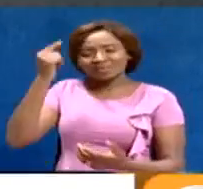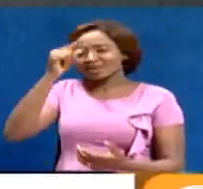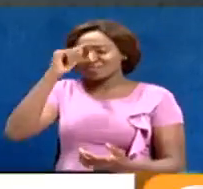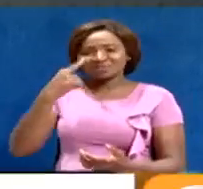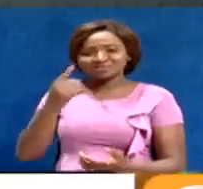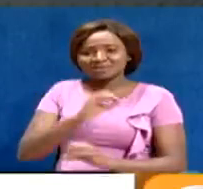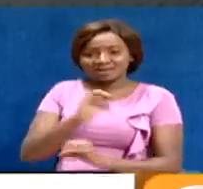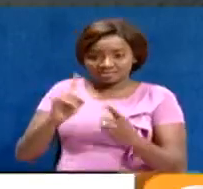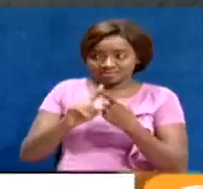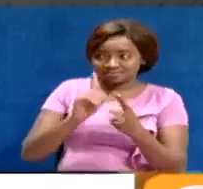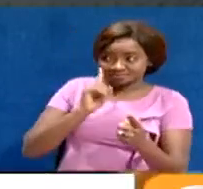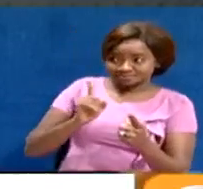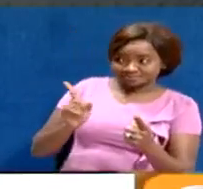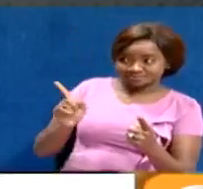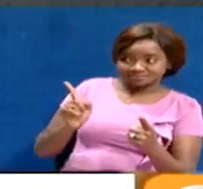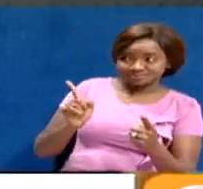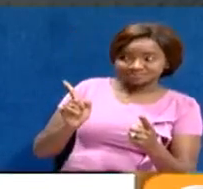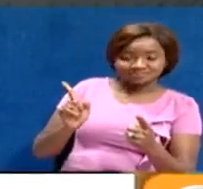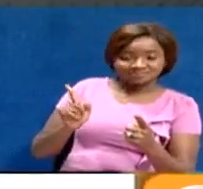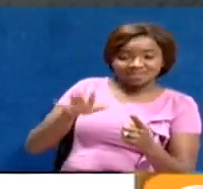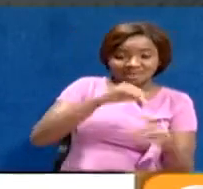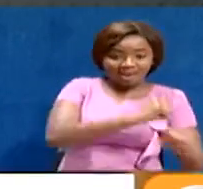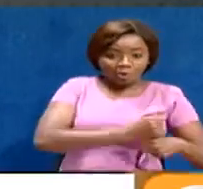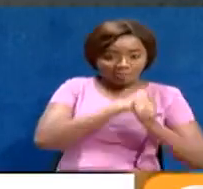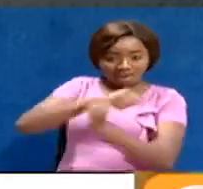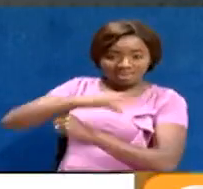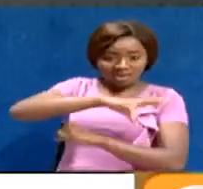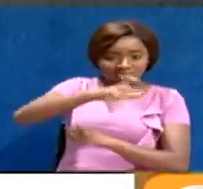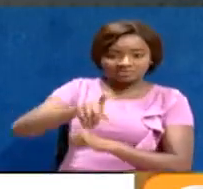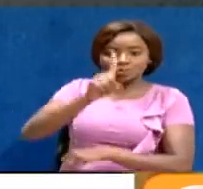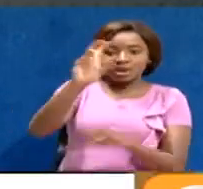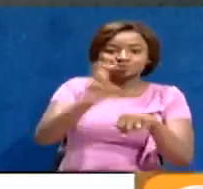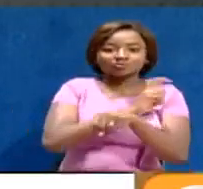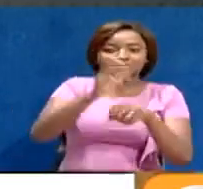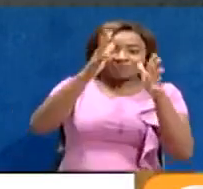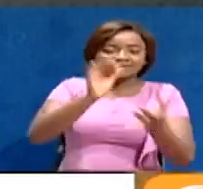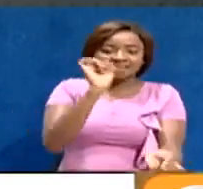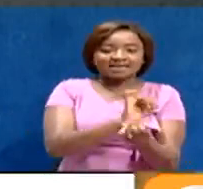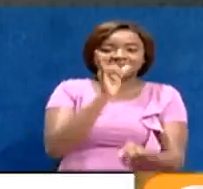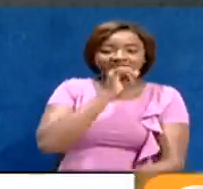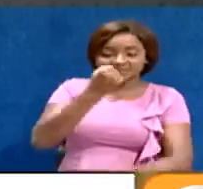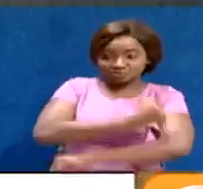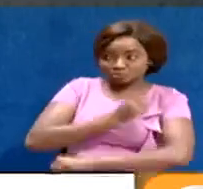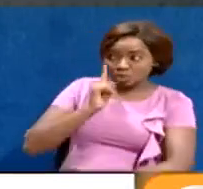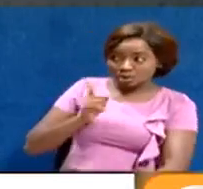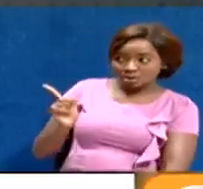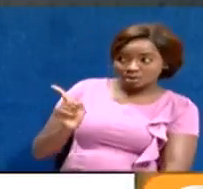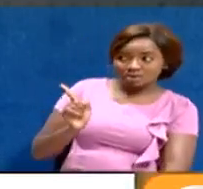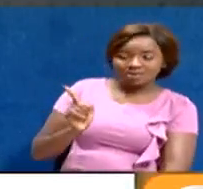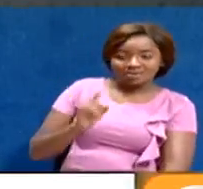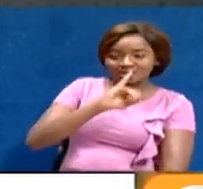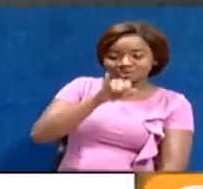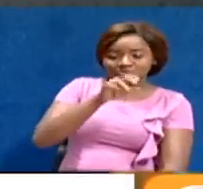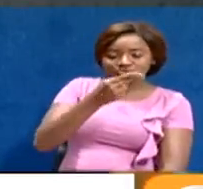Bay County, an exam center, one supervisor has been arrested in John Mbadi School over claims of